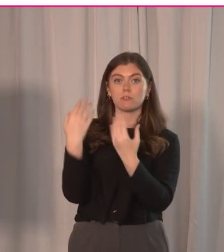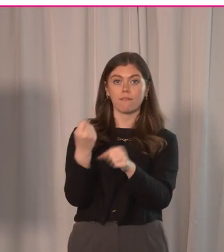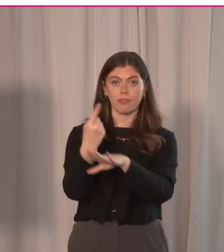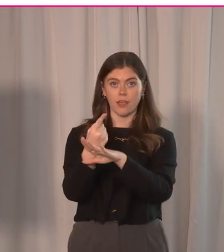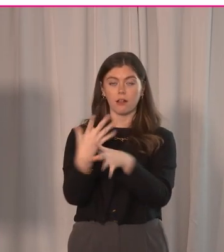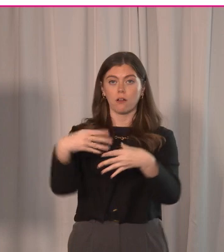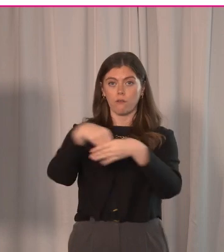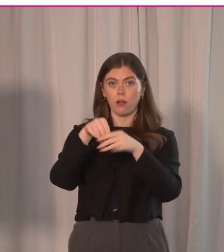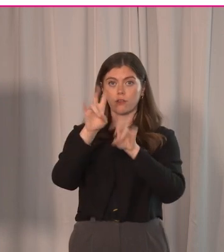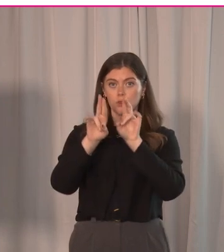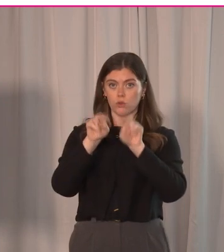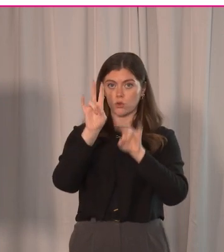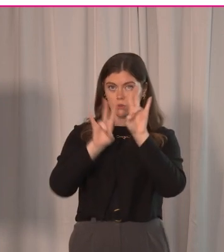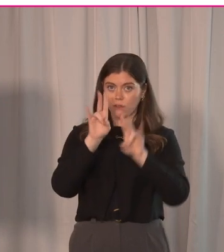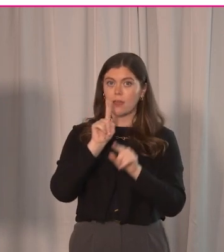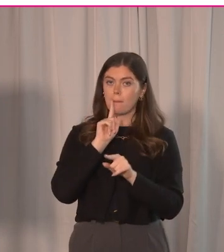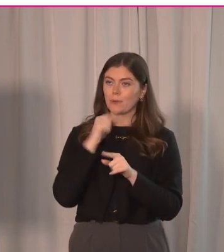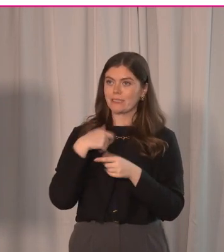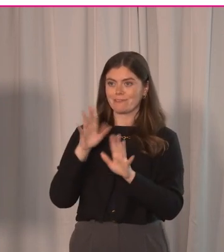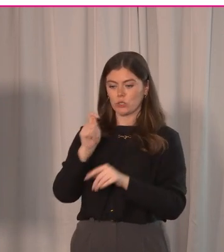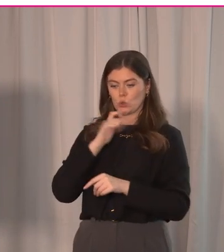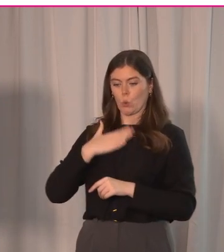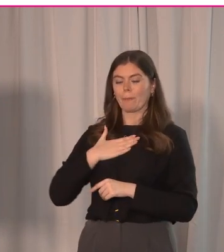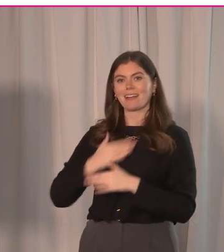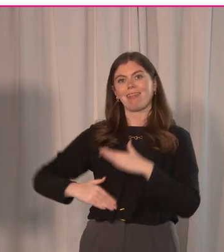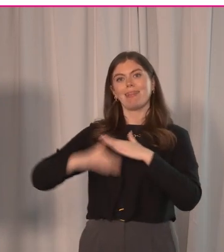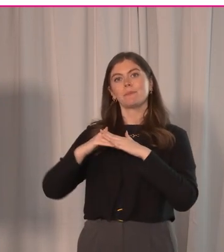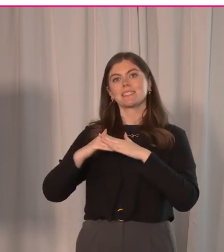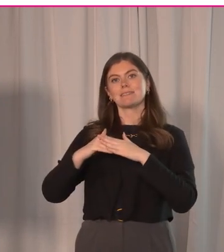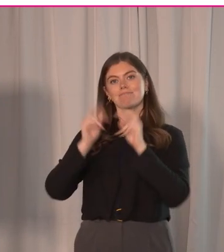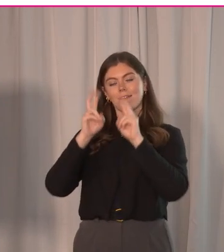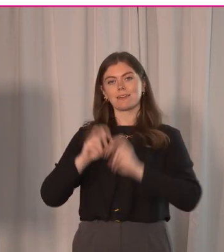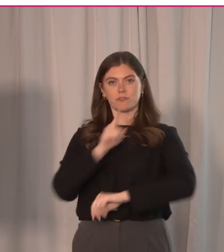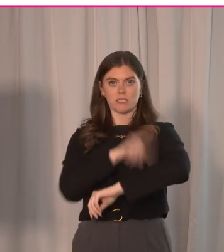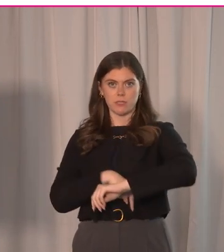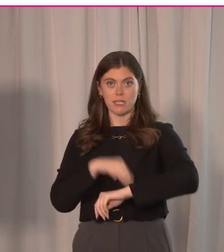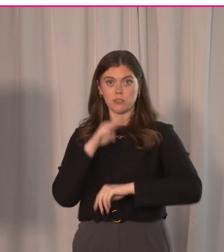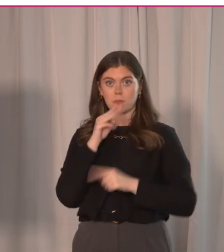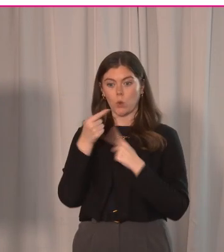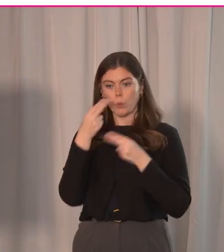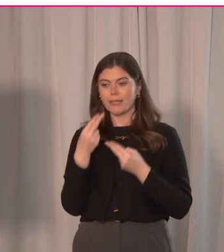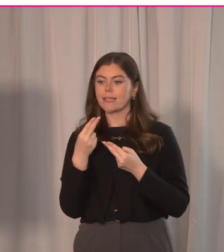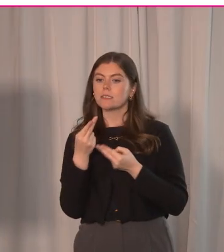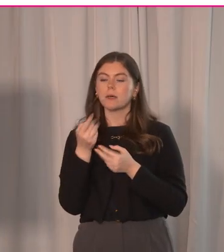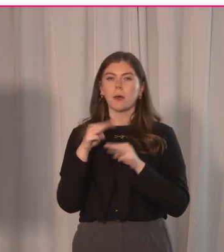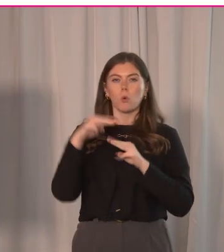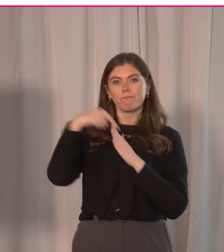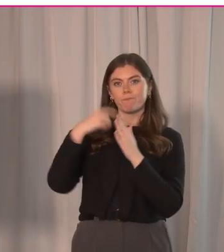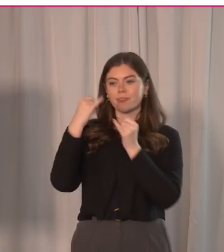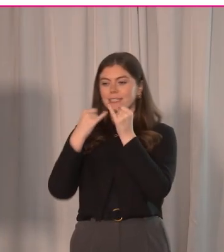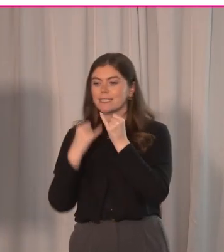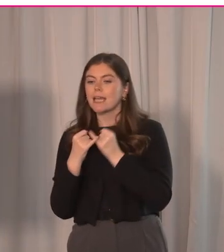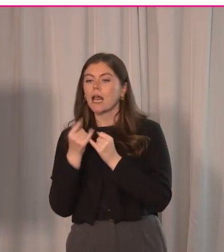But I have been told there is a limited analysis of disability in the main report, so we need to look, again, take a detailed look and see what has changed